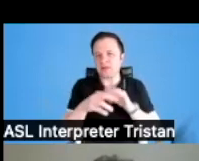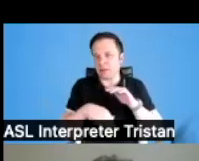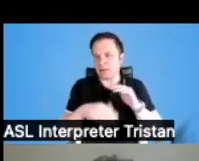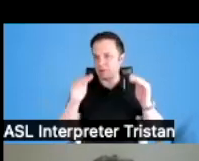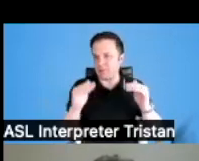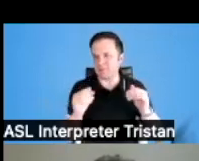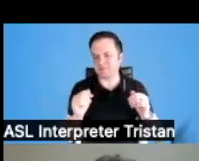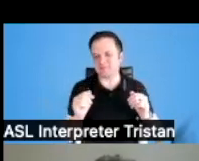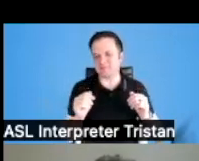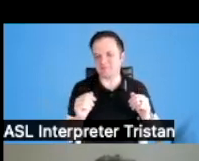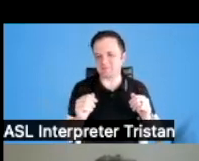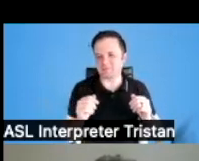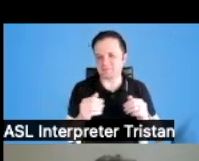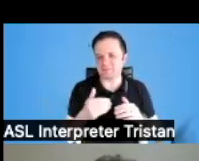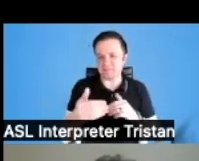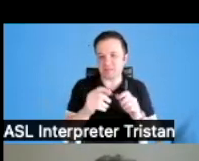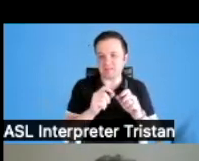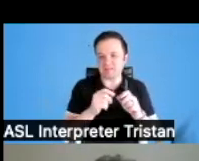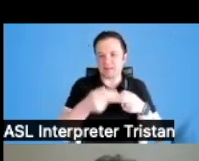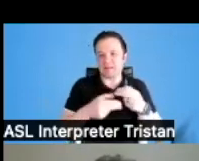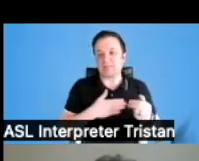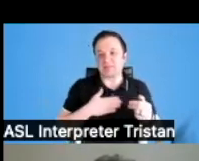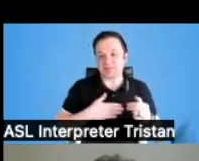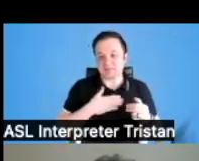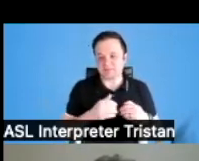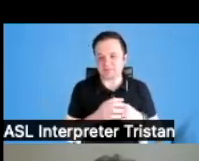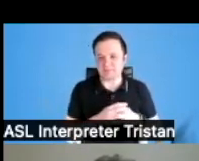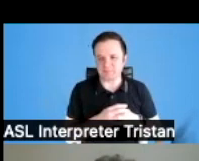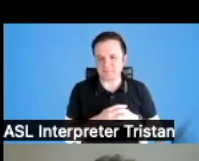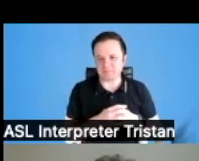Okay, so next slide, please.